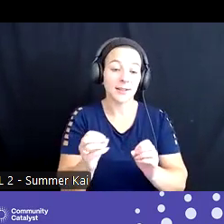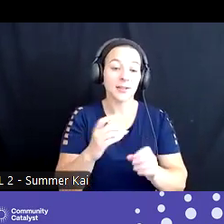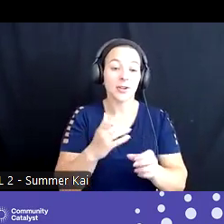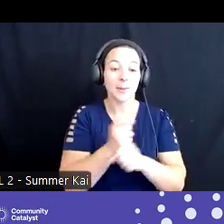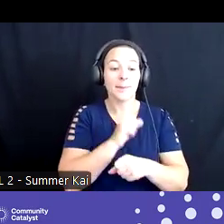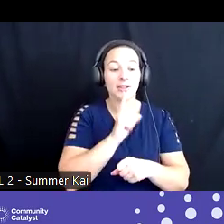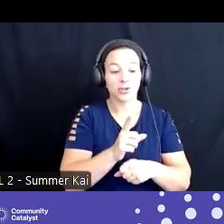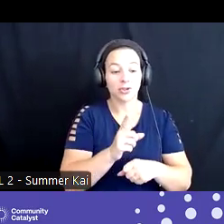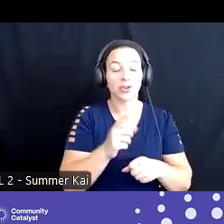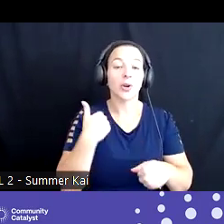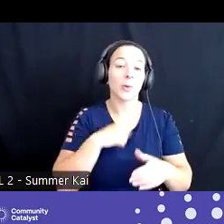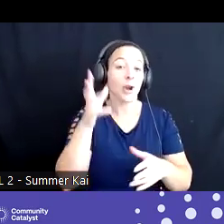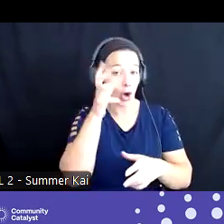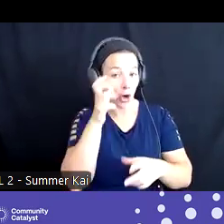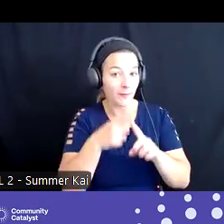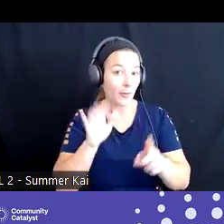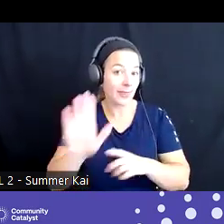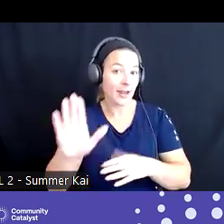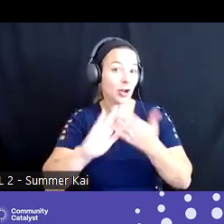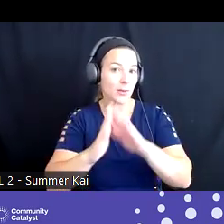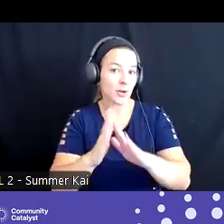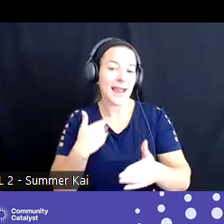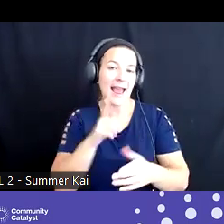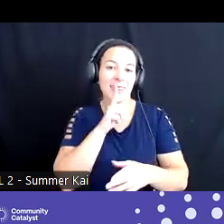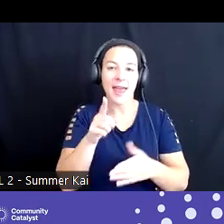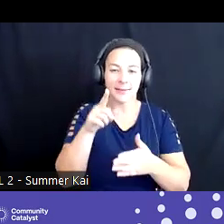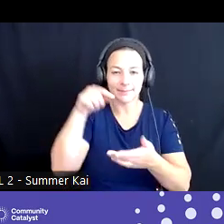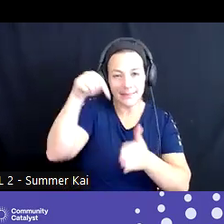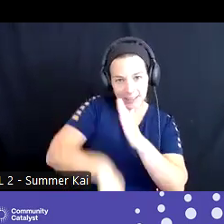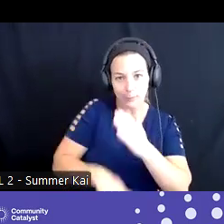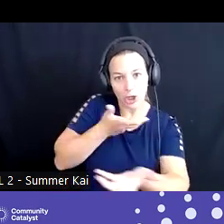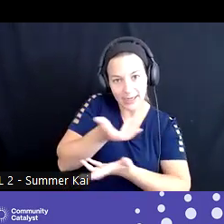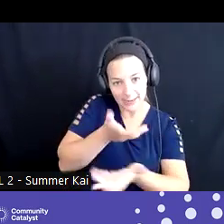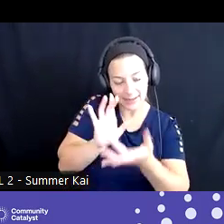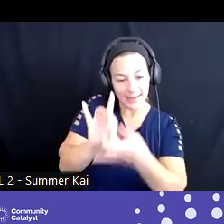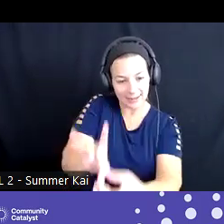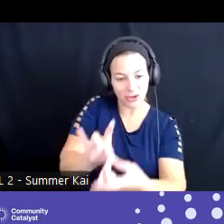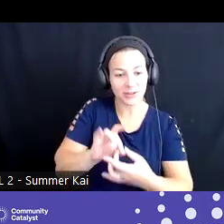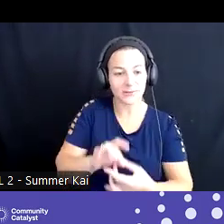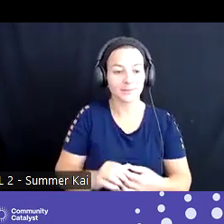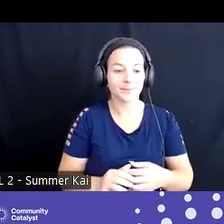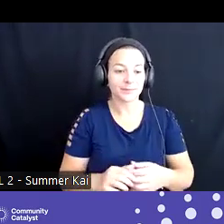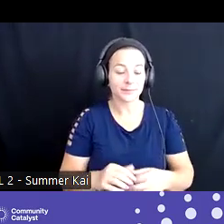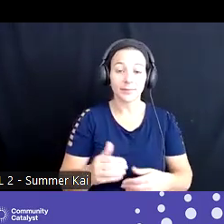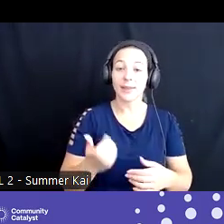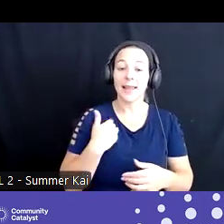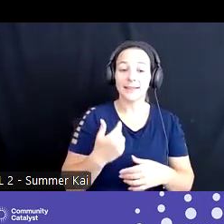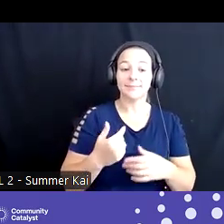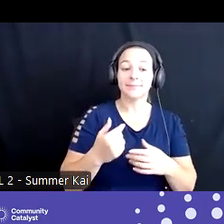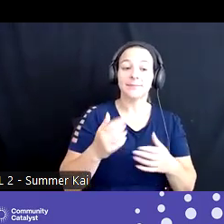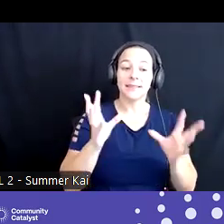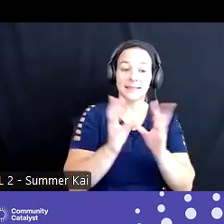community and had that further connection. Additionally, 2 stakeholder engagement sessions were held with Aging and